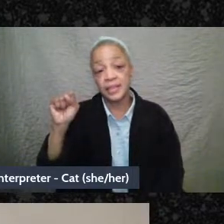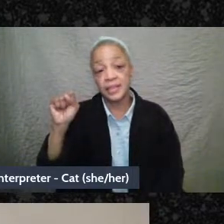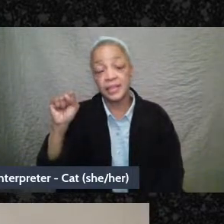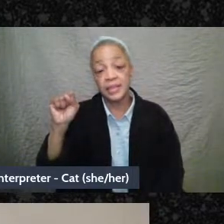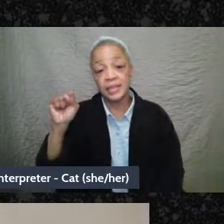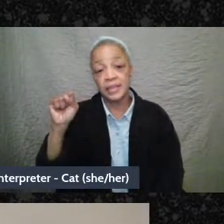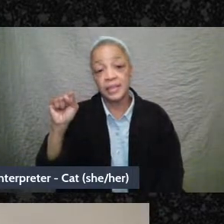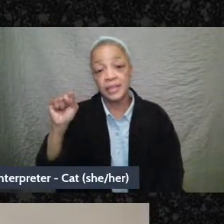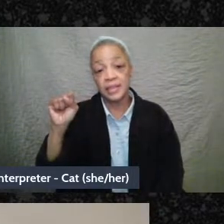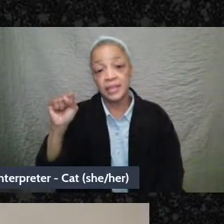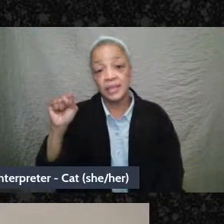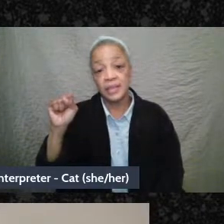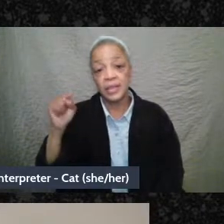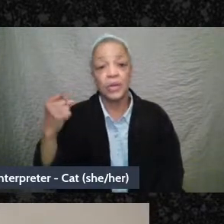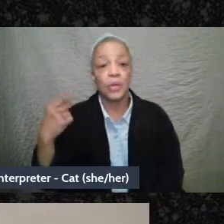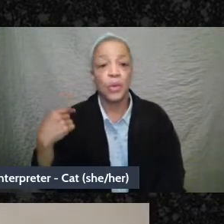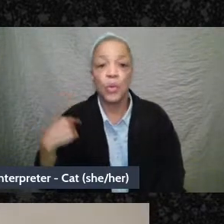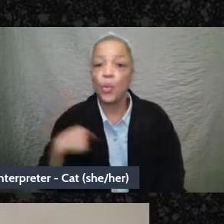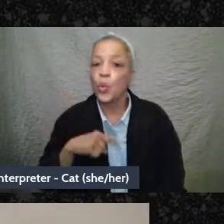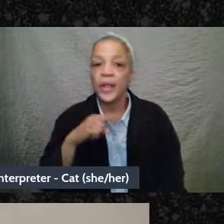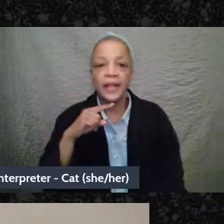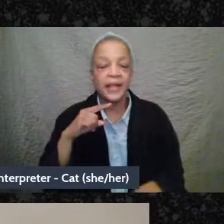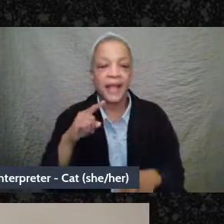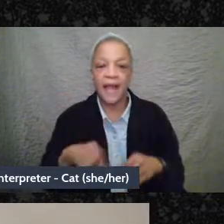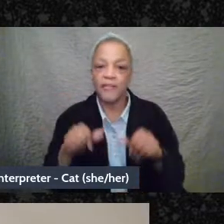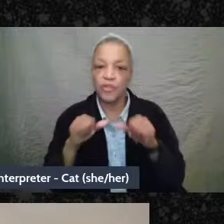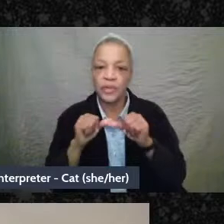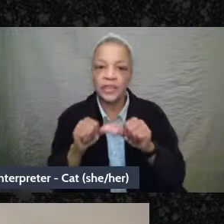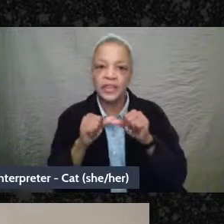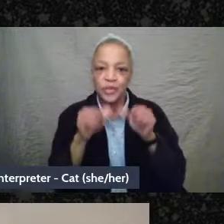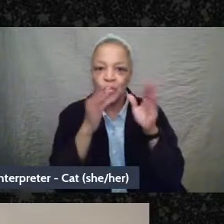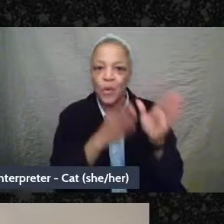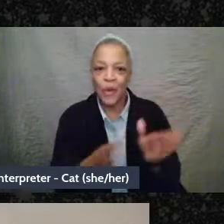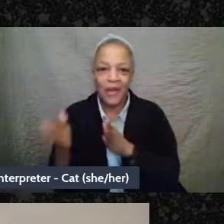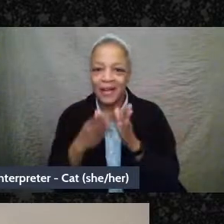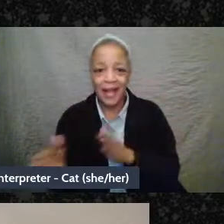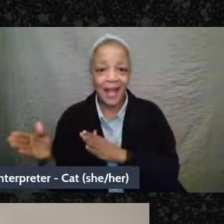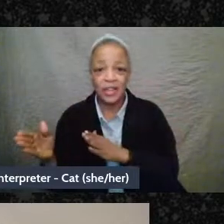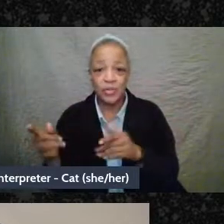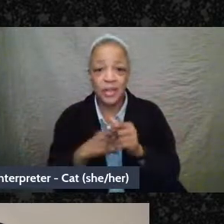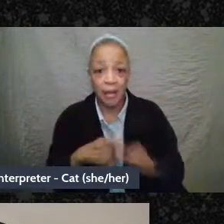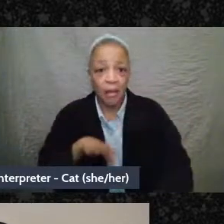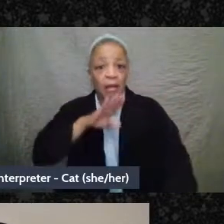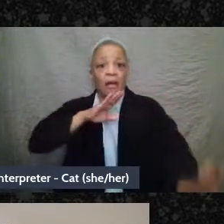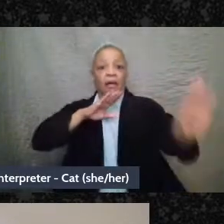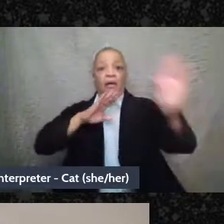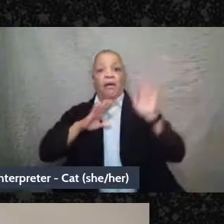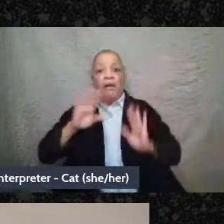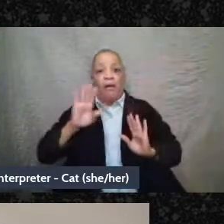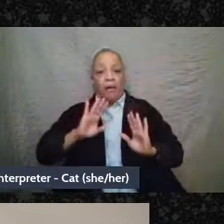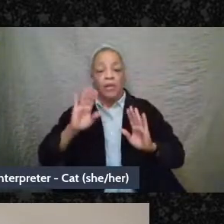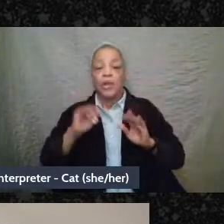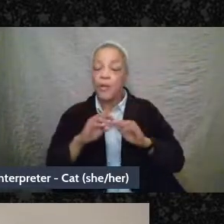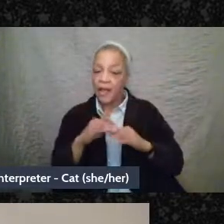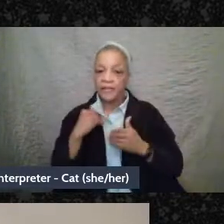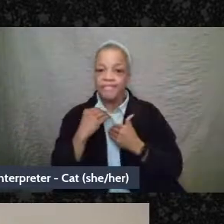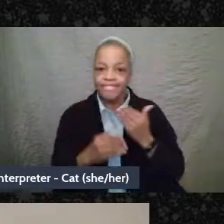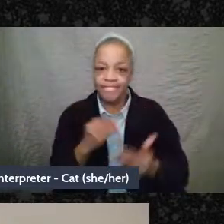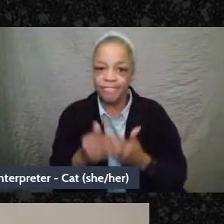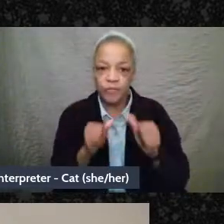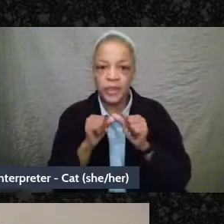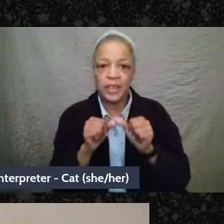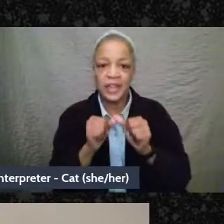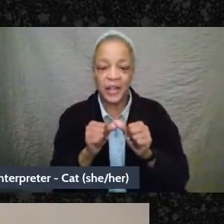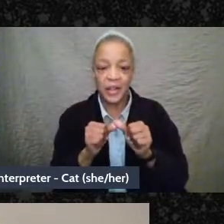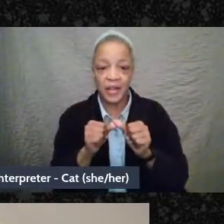we have to not be deterred by that. We have to continue to organize people to our position. And if people are changing position, then we have to understand that